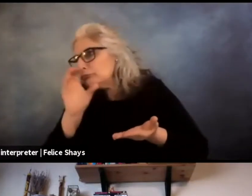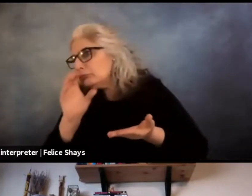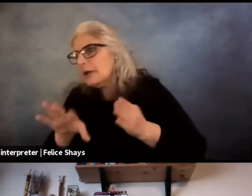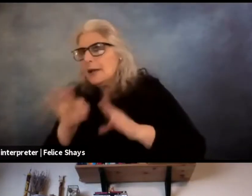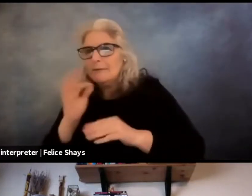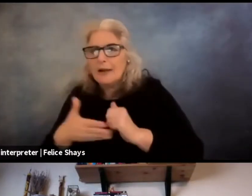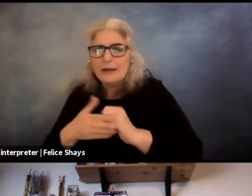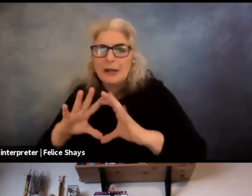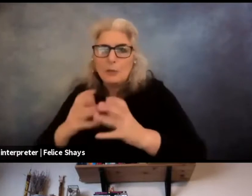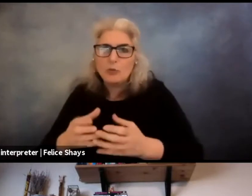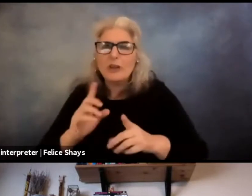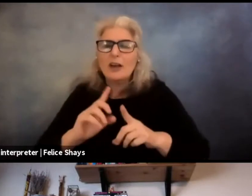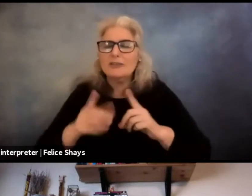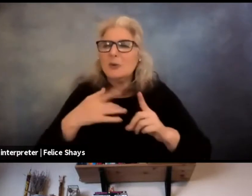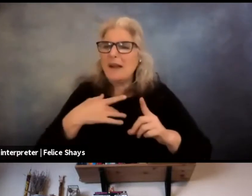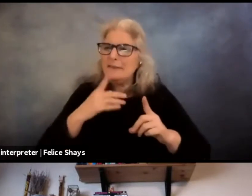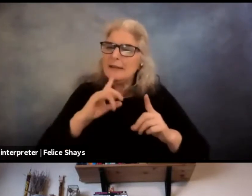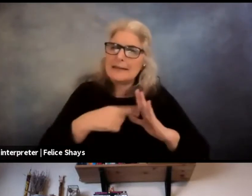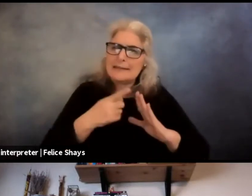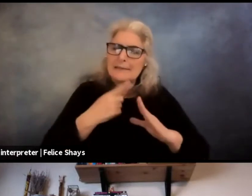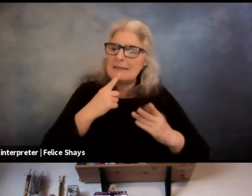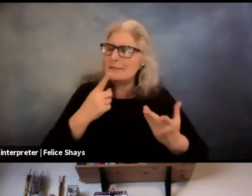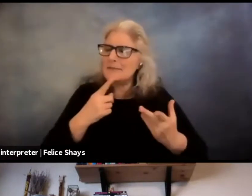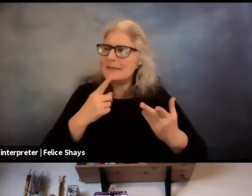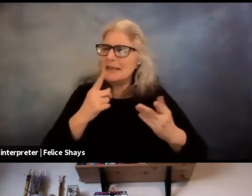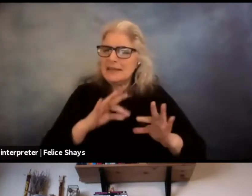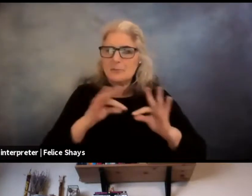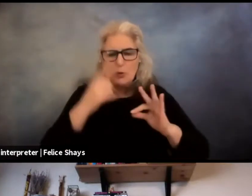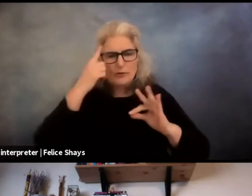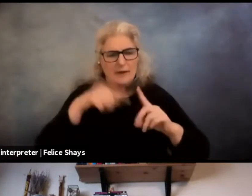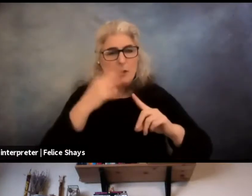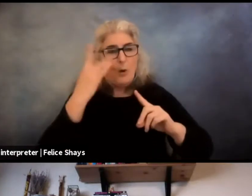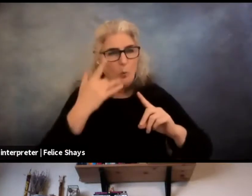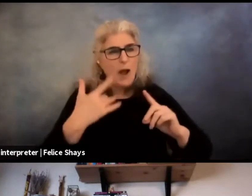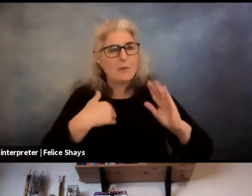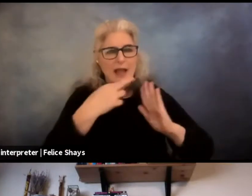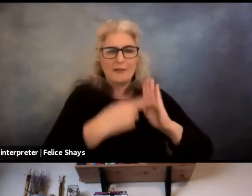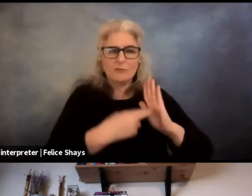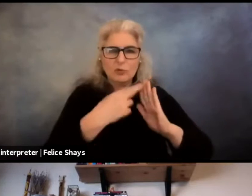with the rules and why did we write the rules?